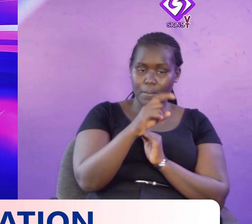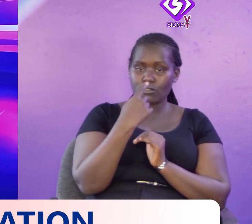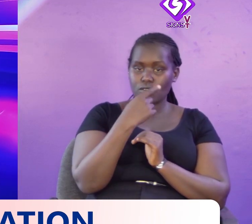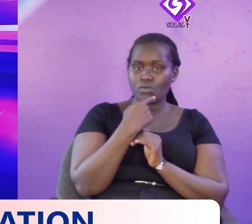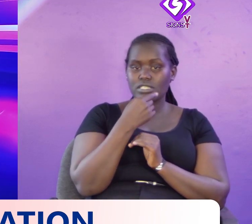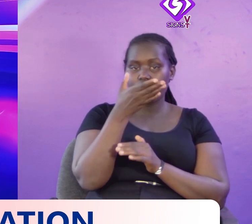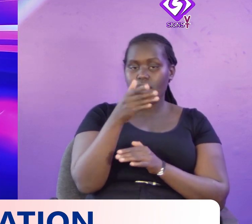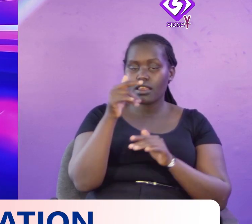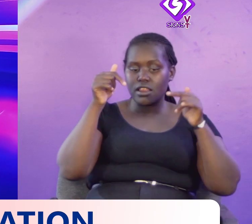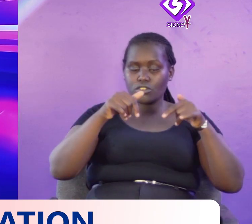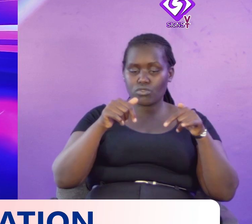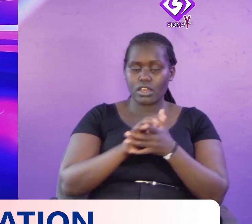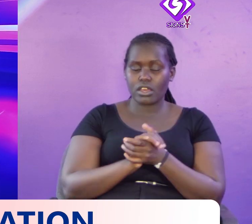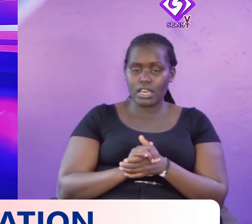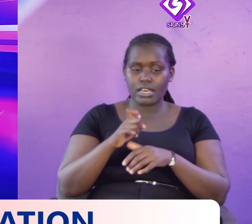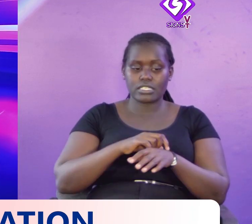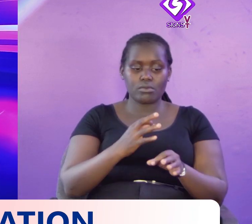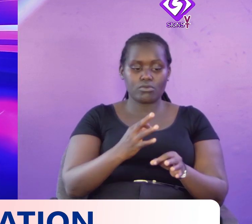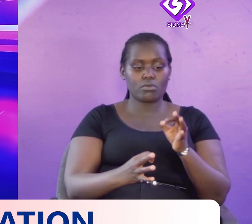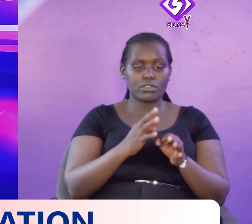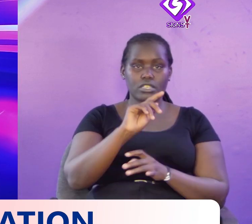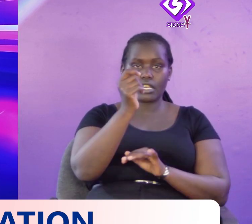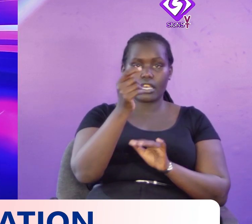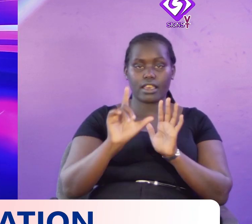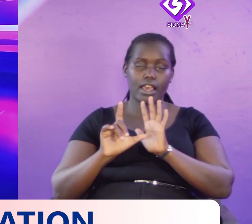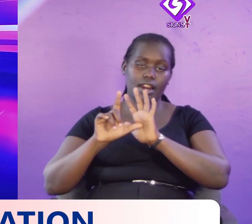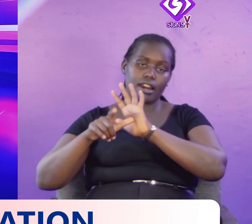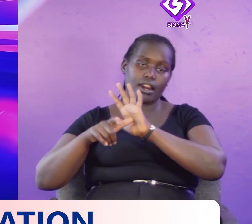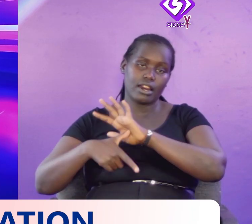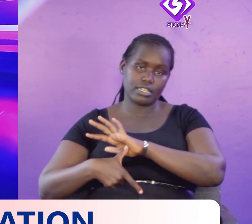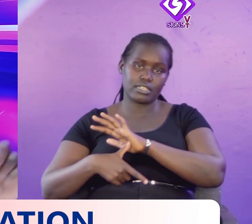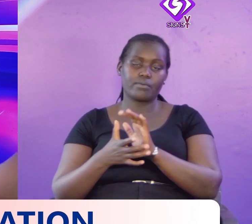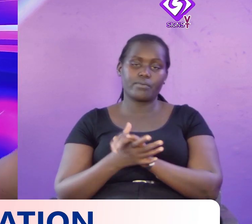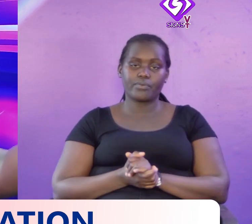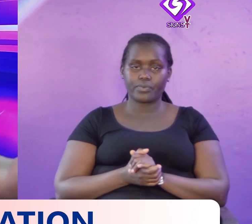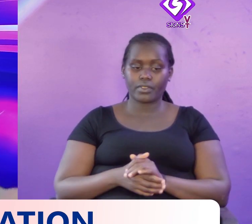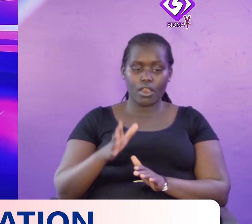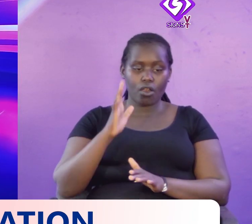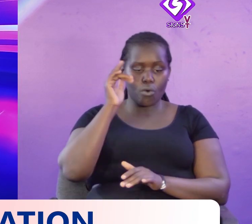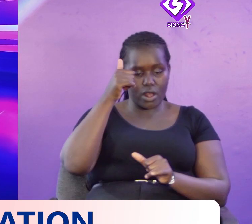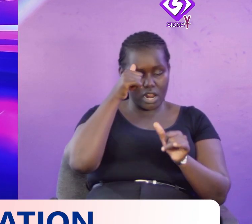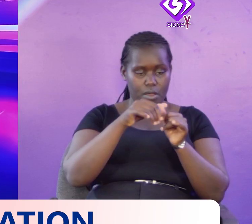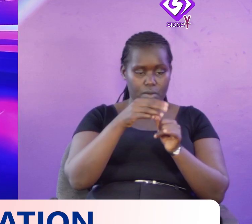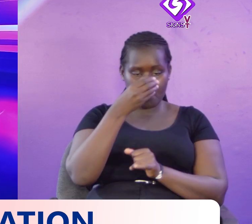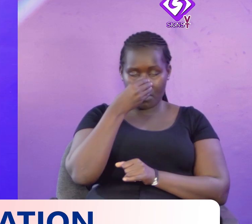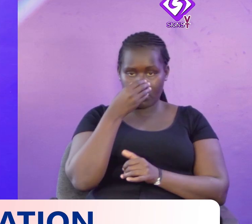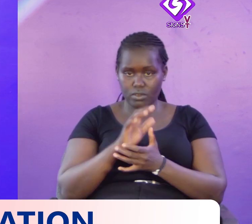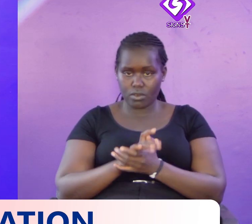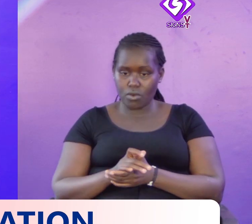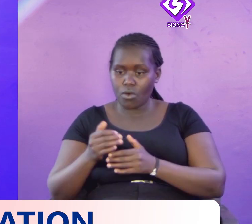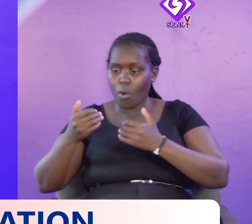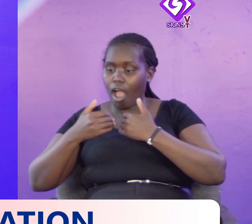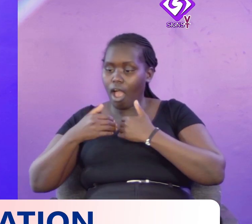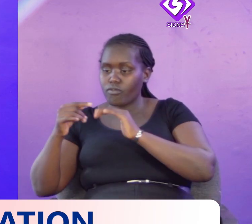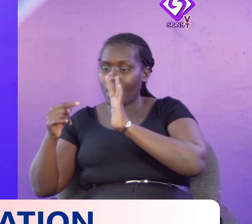friend, when we'll be judging Kenya later on, we will remember Ruto. We will remember Ruto. But there is a point to note